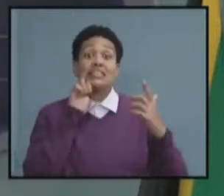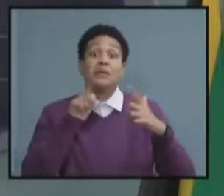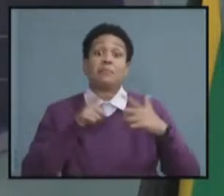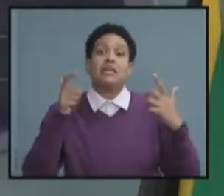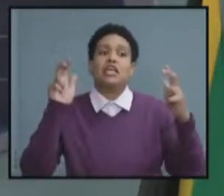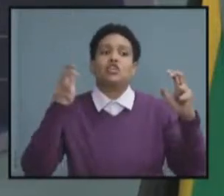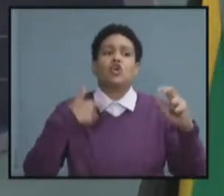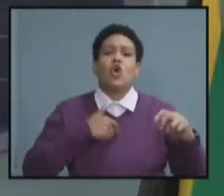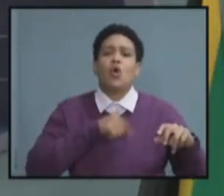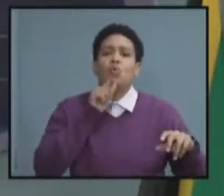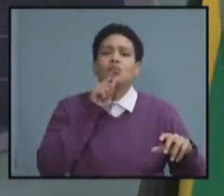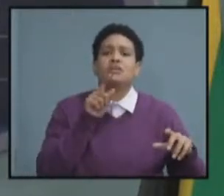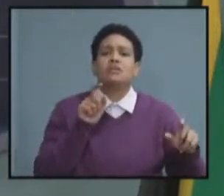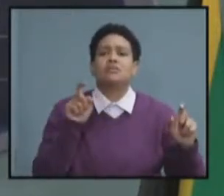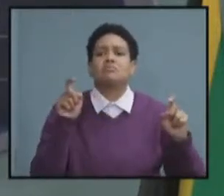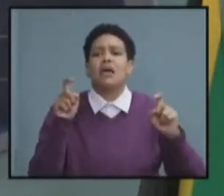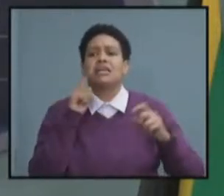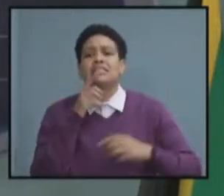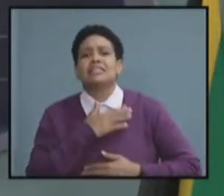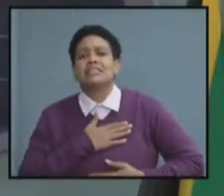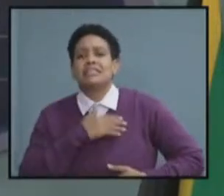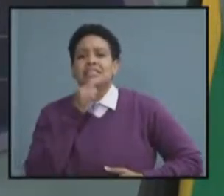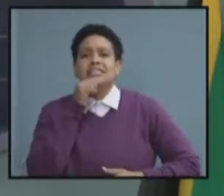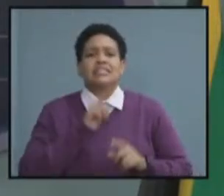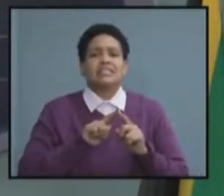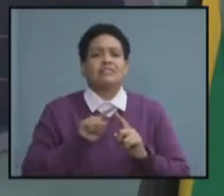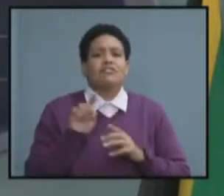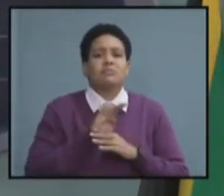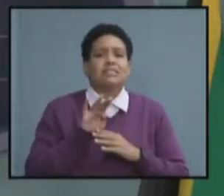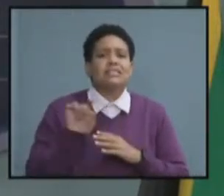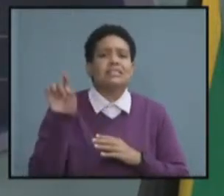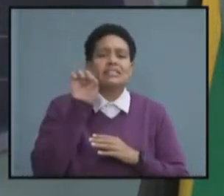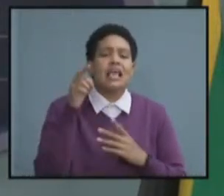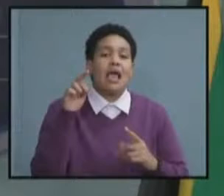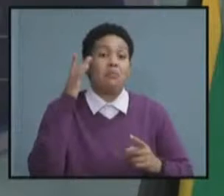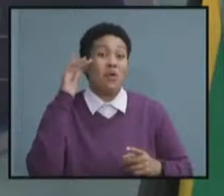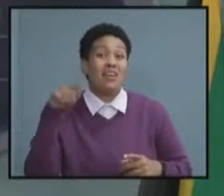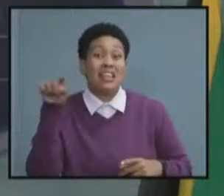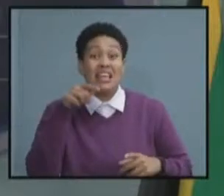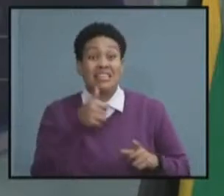is how do we treat with the entertainment industry, because they have been